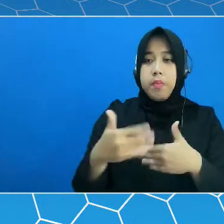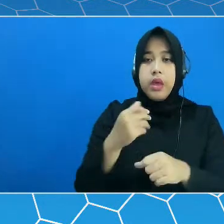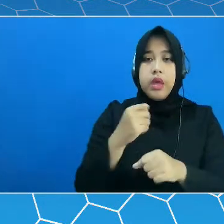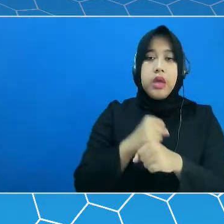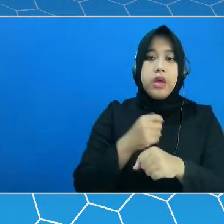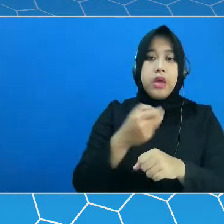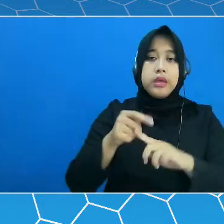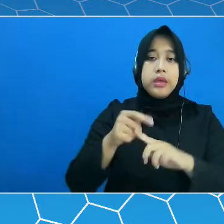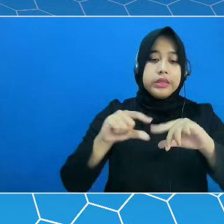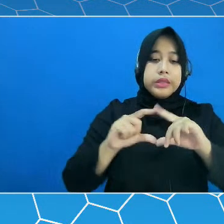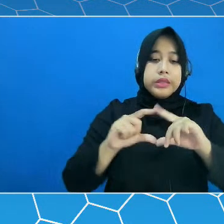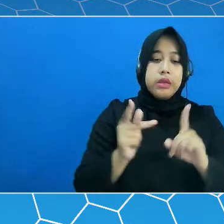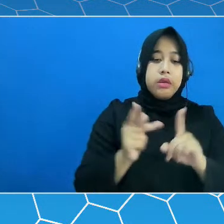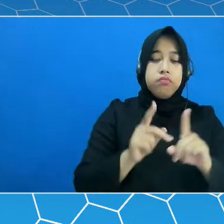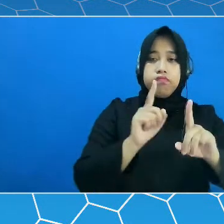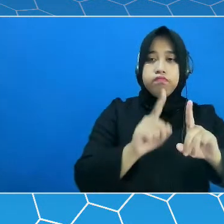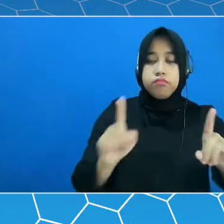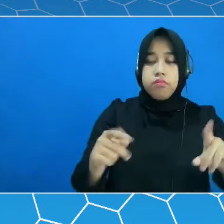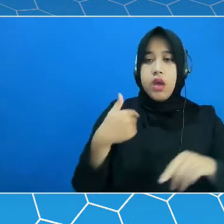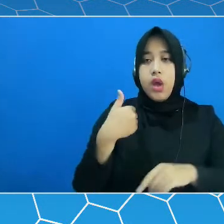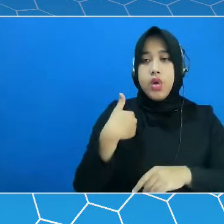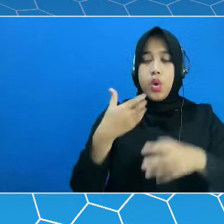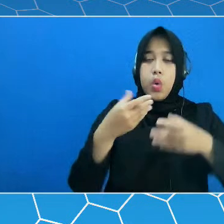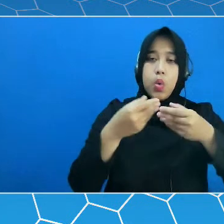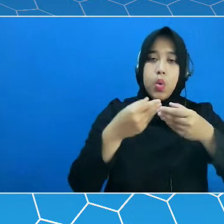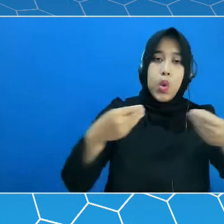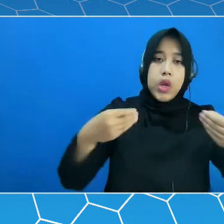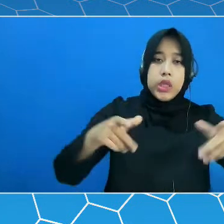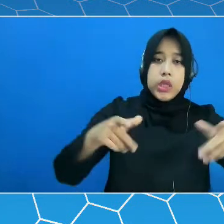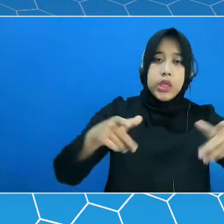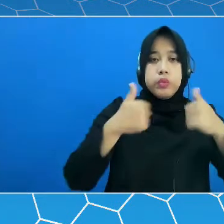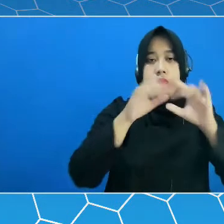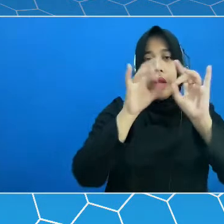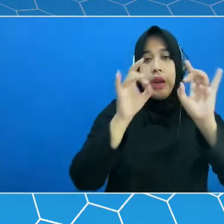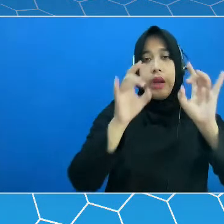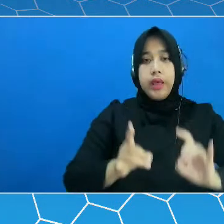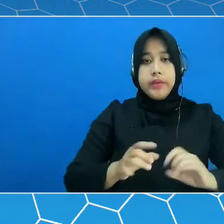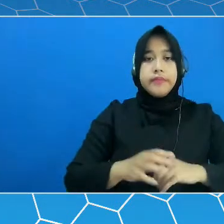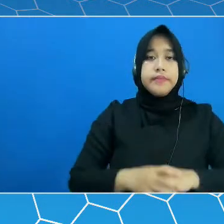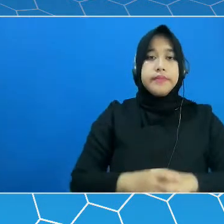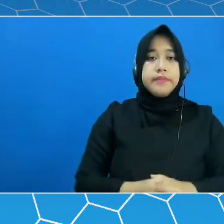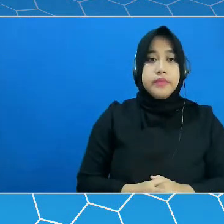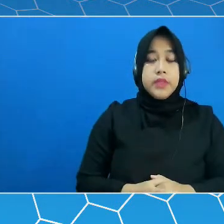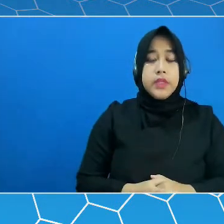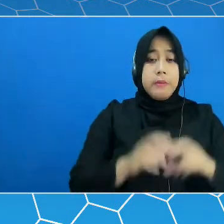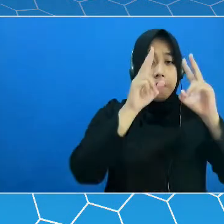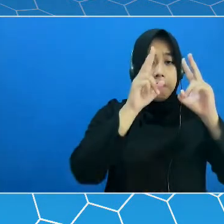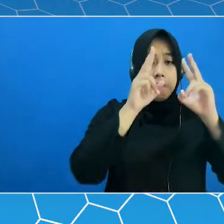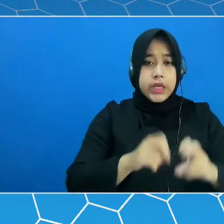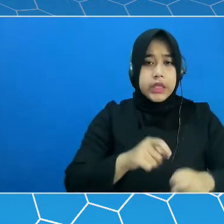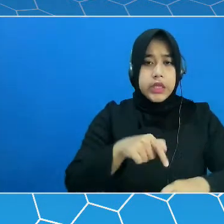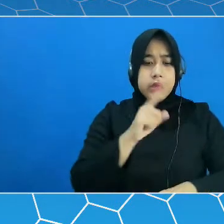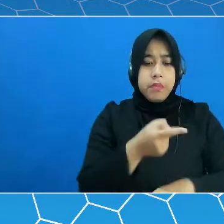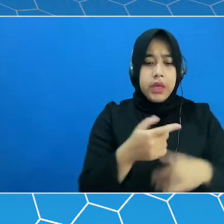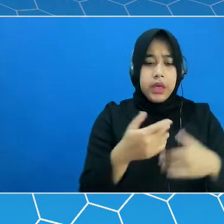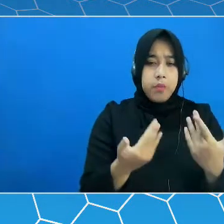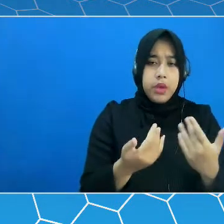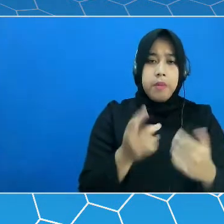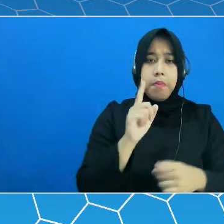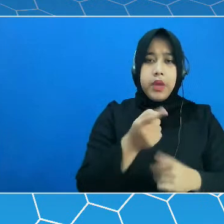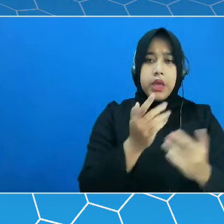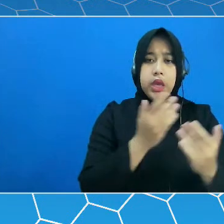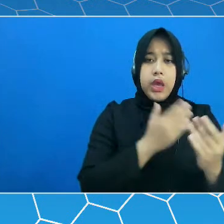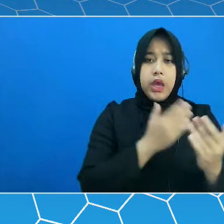capability. The researcher will use the platform alongside biological and immunological data in a subgroup